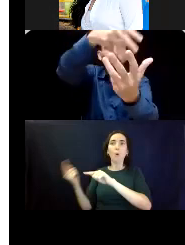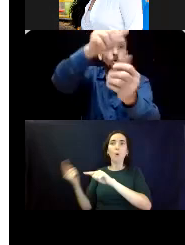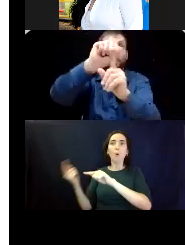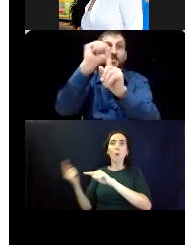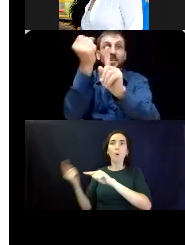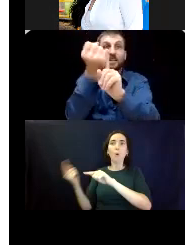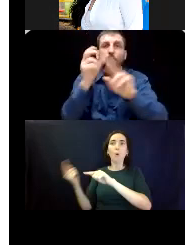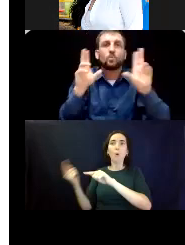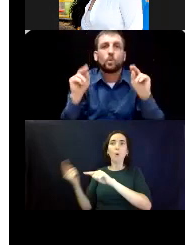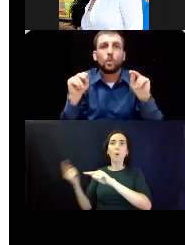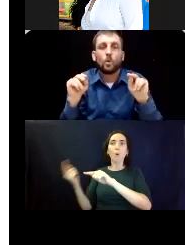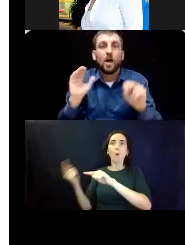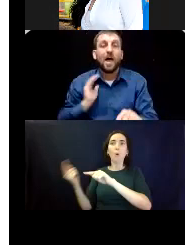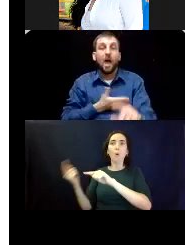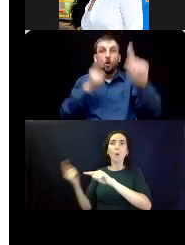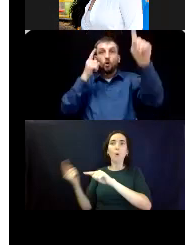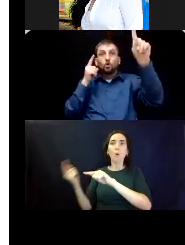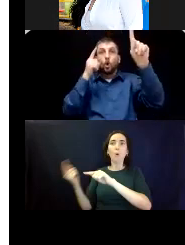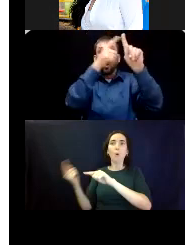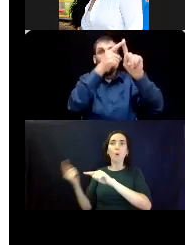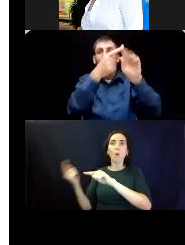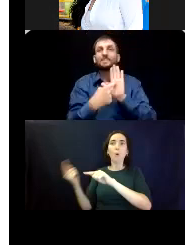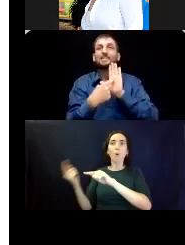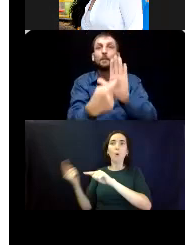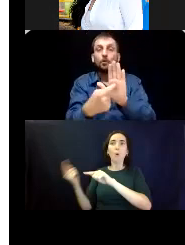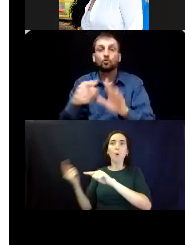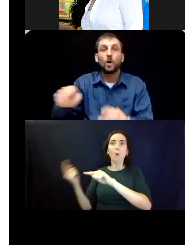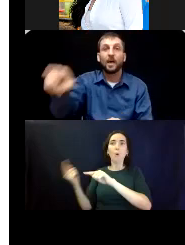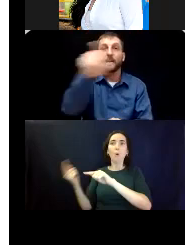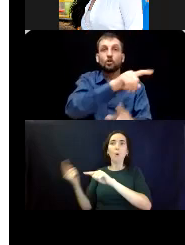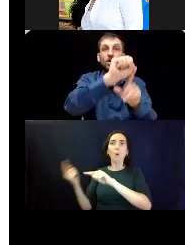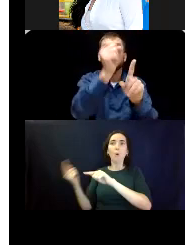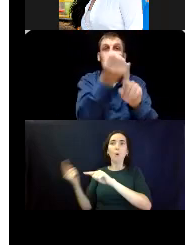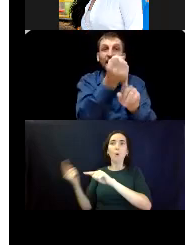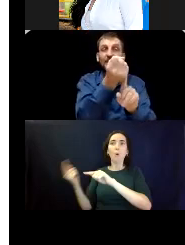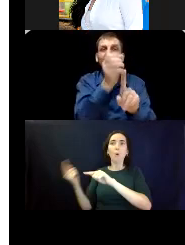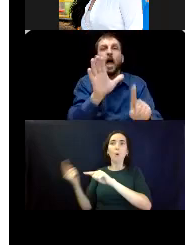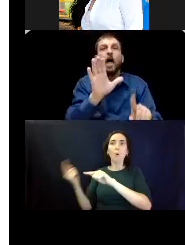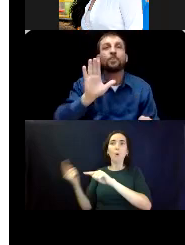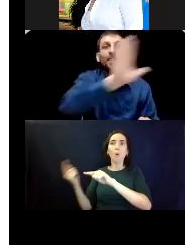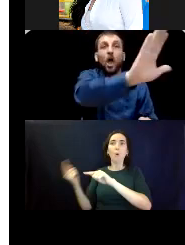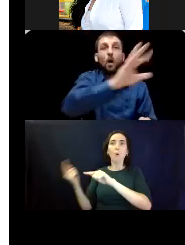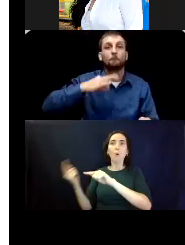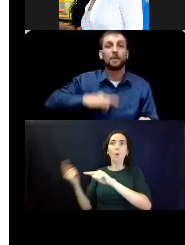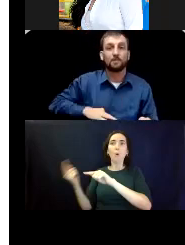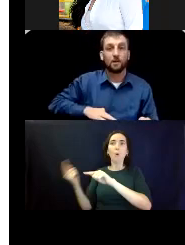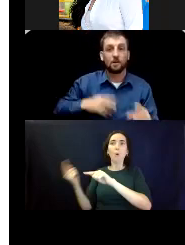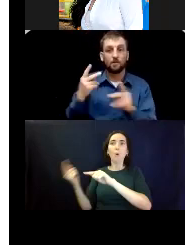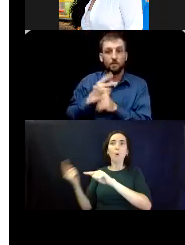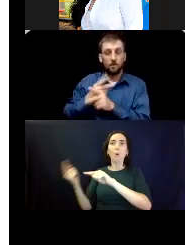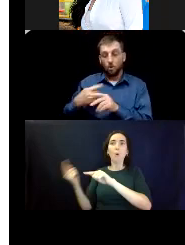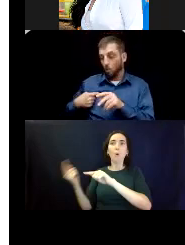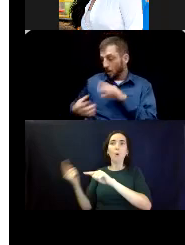to demonstrate to society that it is to their benefit to figure out that we come attached to our wheelchairs, our ventilators,